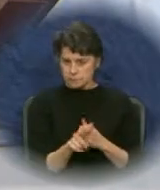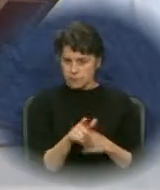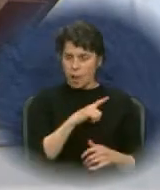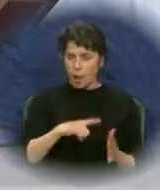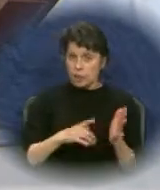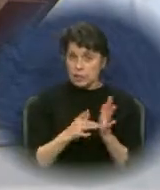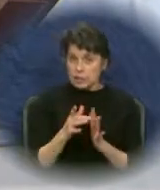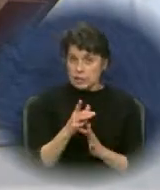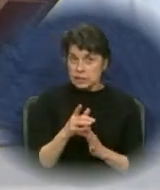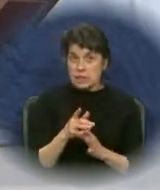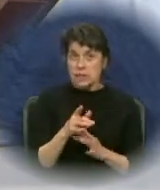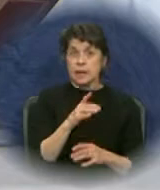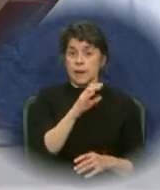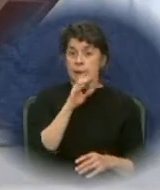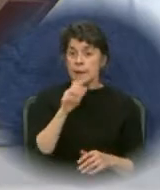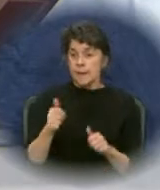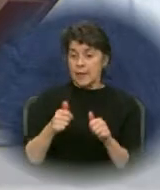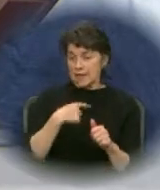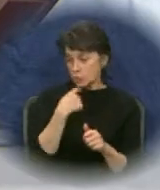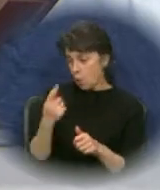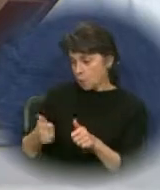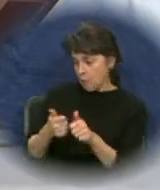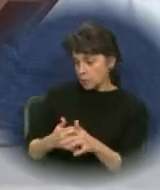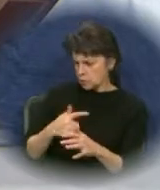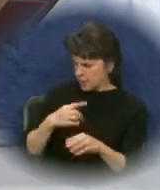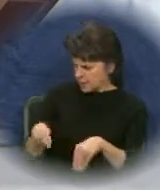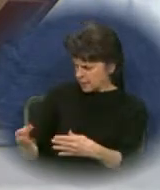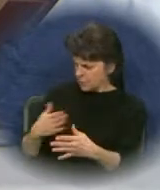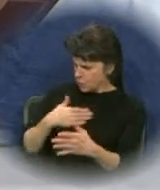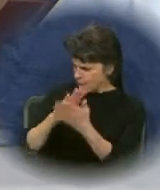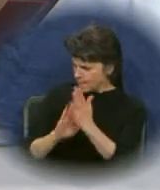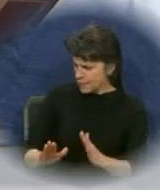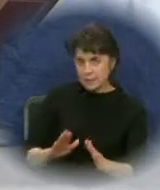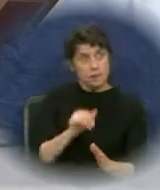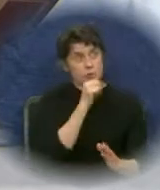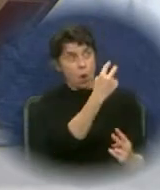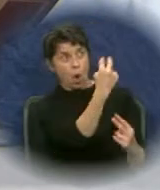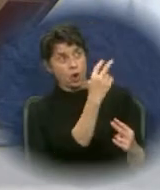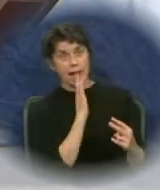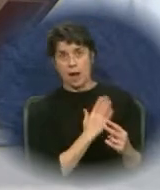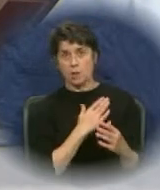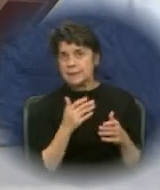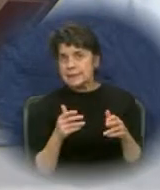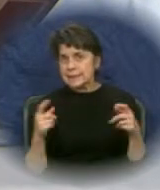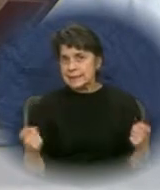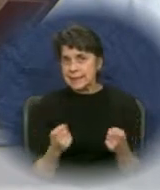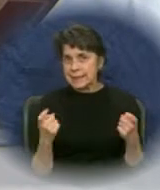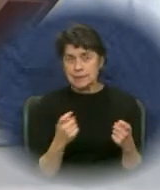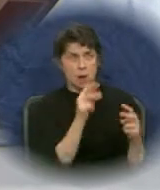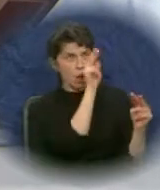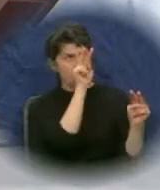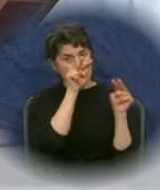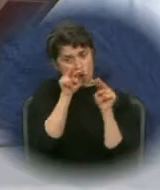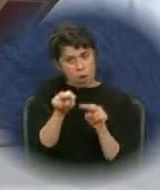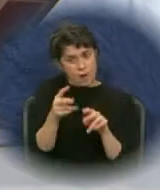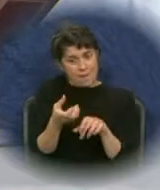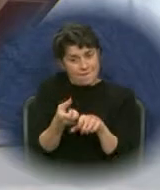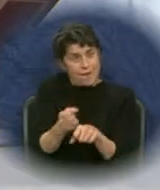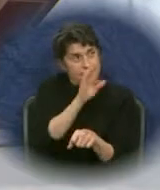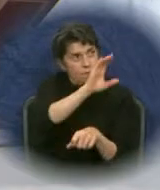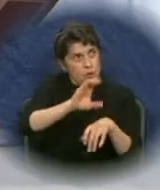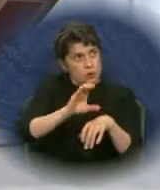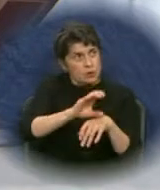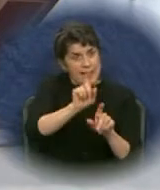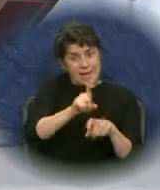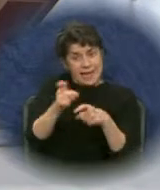apostles, "Peace I leave you, my peace I give you," look not on our sins, but on the faith of your church, and graciously grant her peace and unity